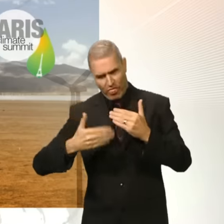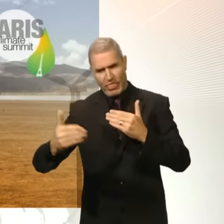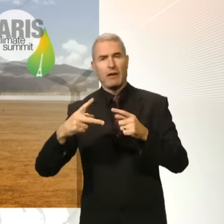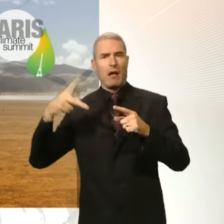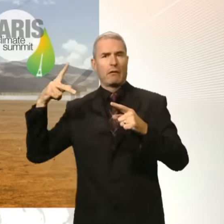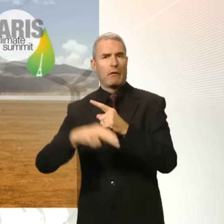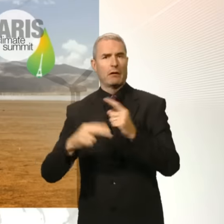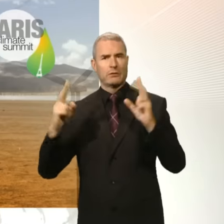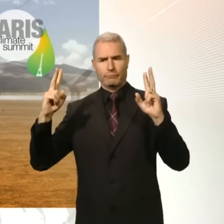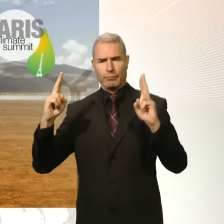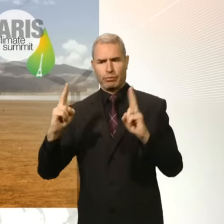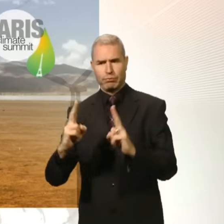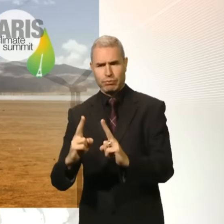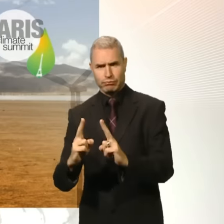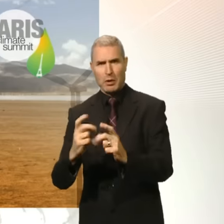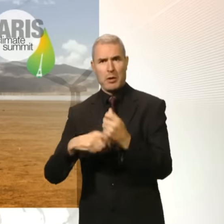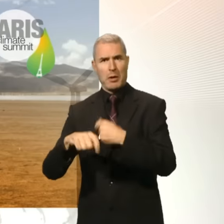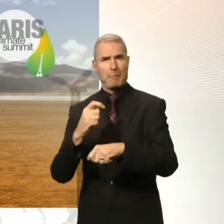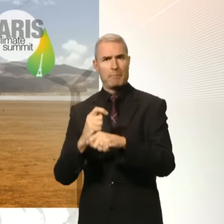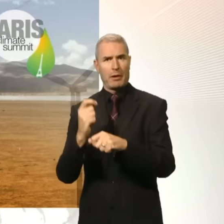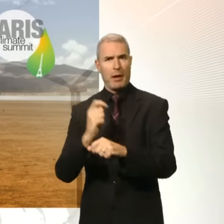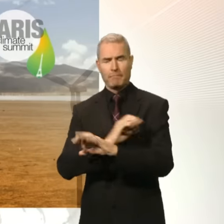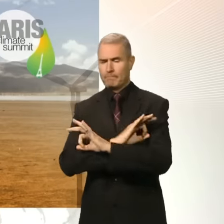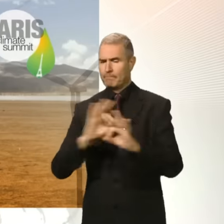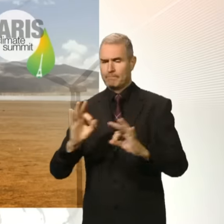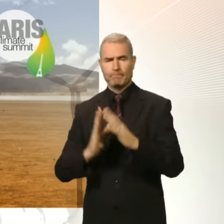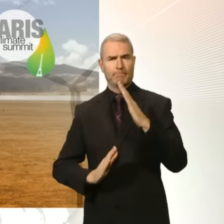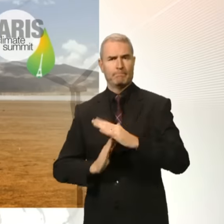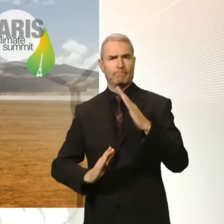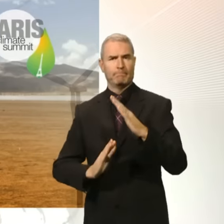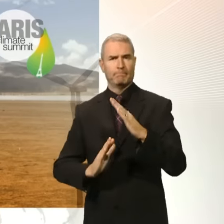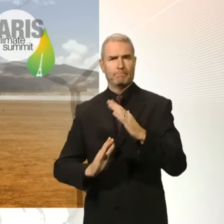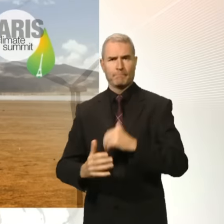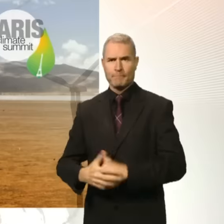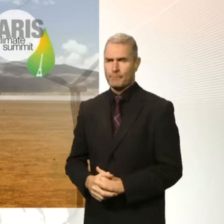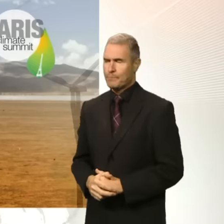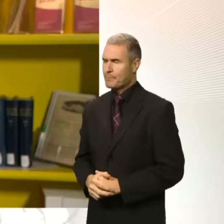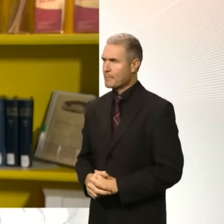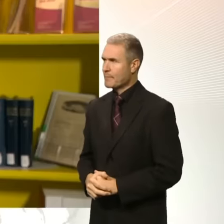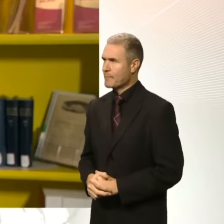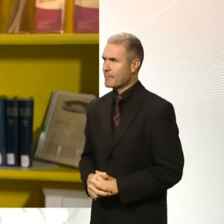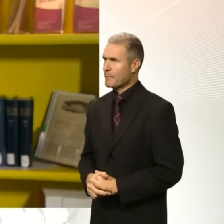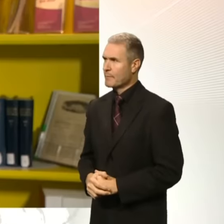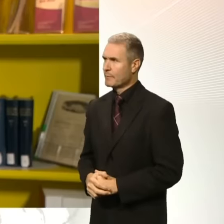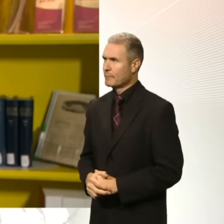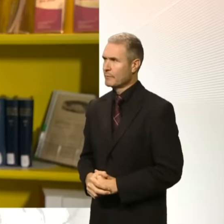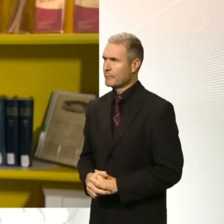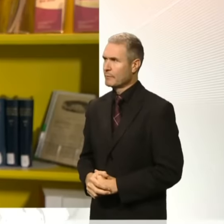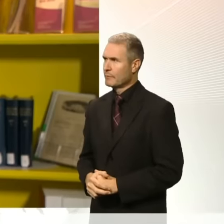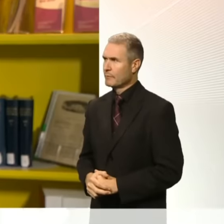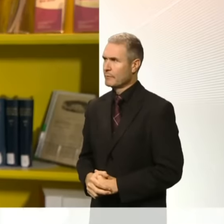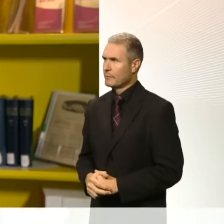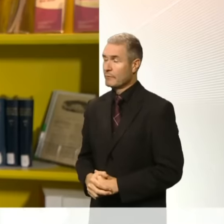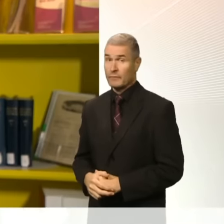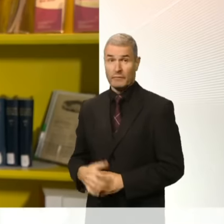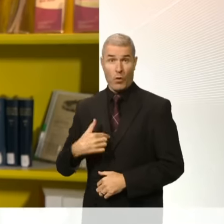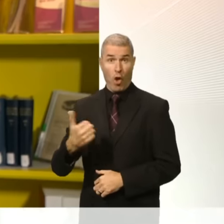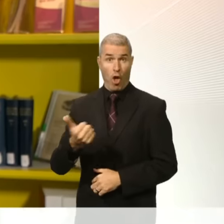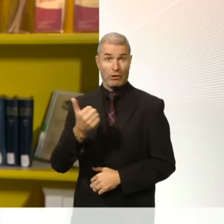cut rapidly to the point where they're emitted no more than nature can soak up. So we're already more than